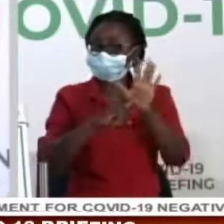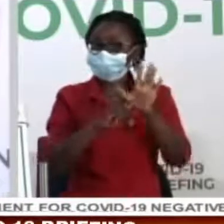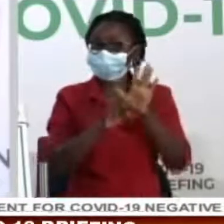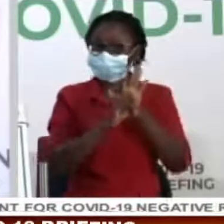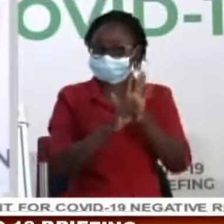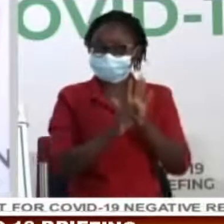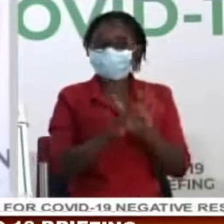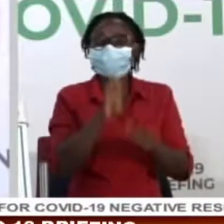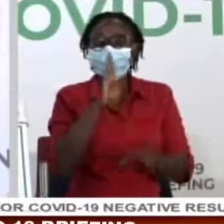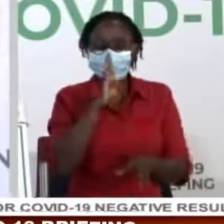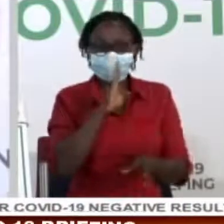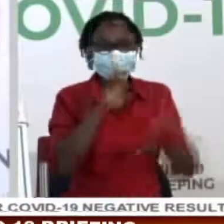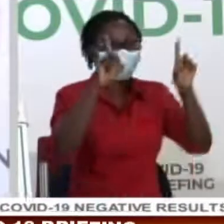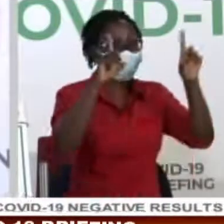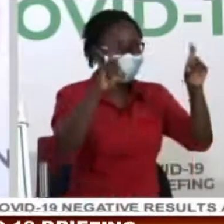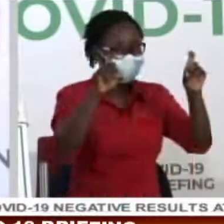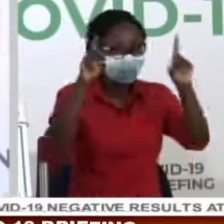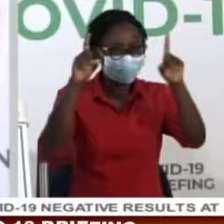get tested, please.